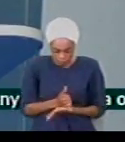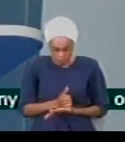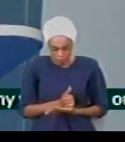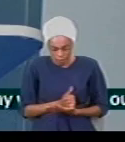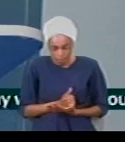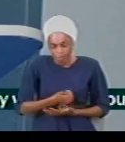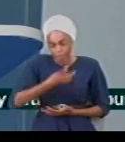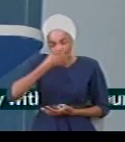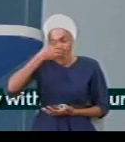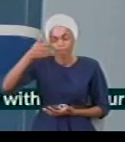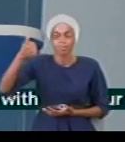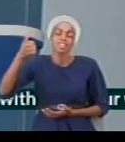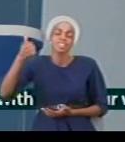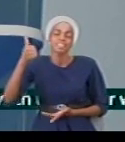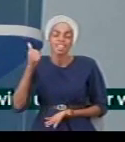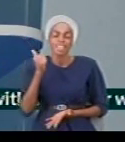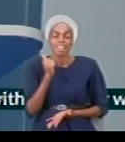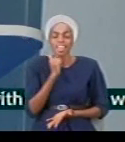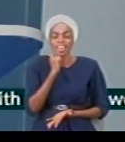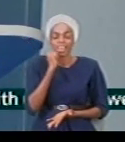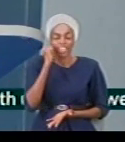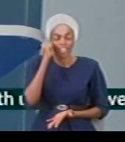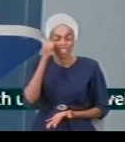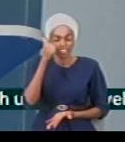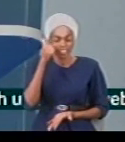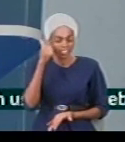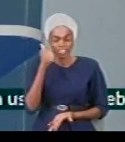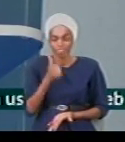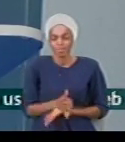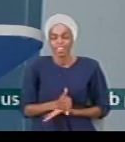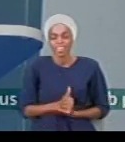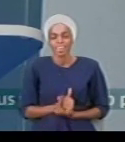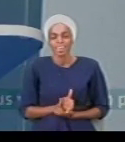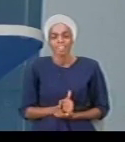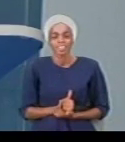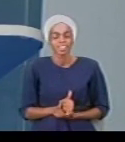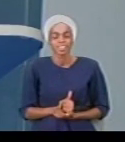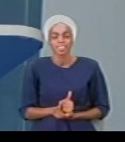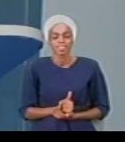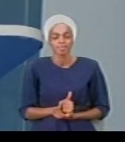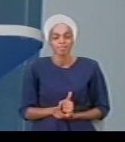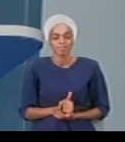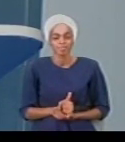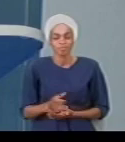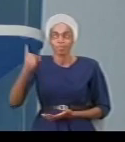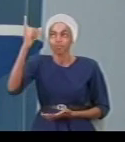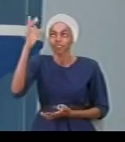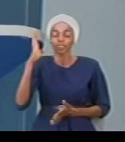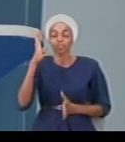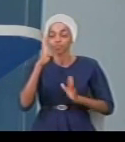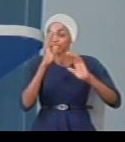amen. God bless you. Let's say, Daddy, we are grateful to God on your behalf.